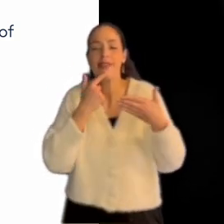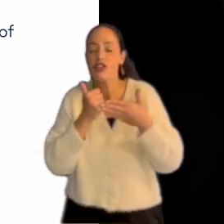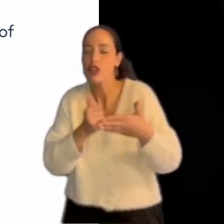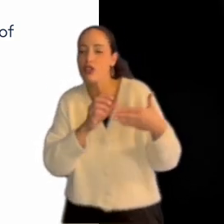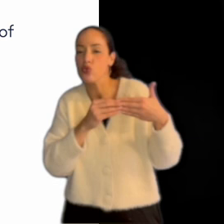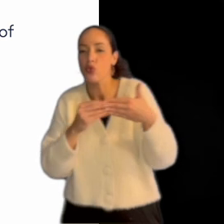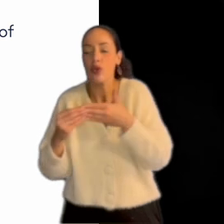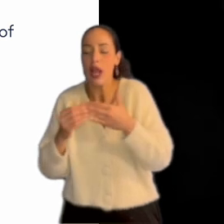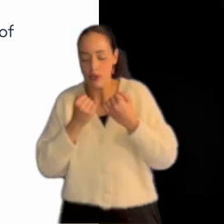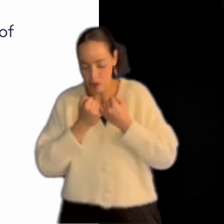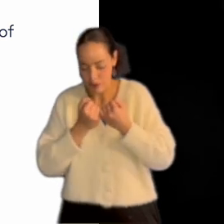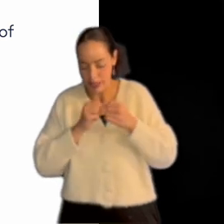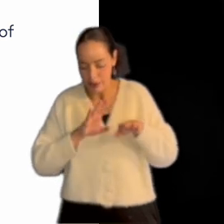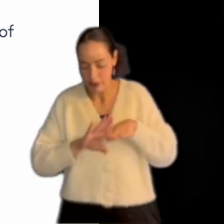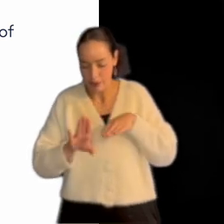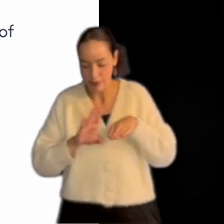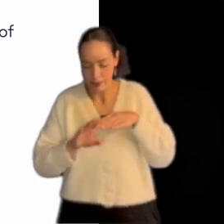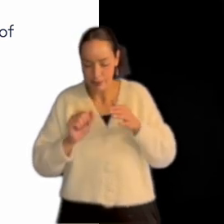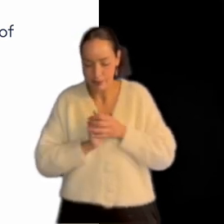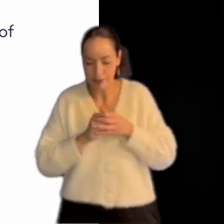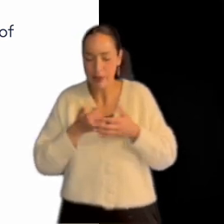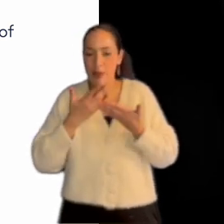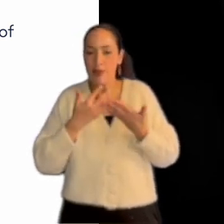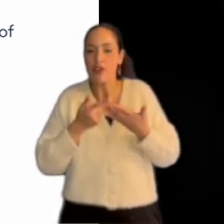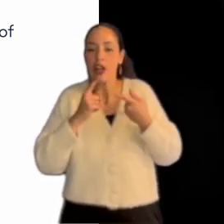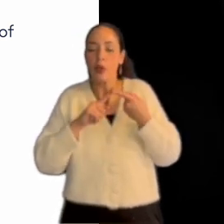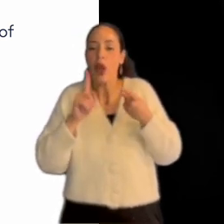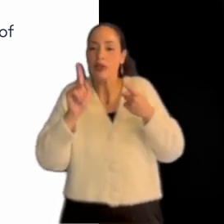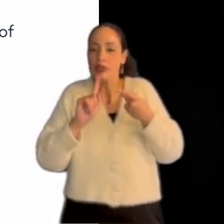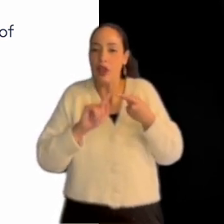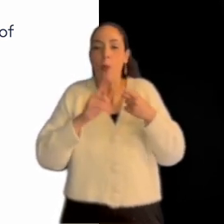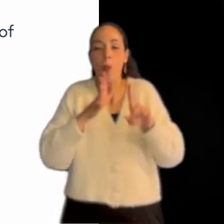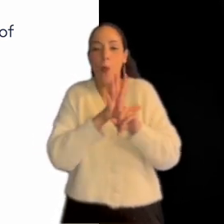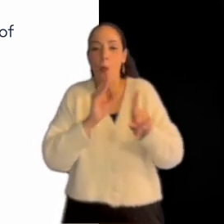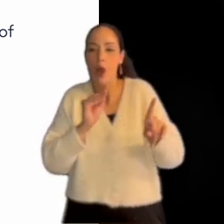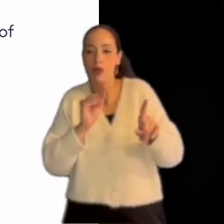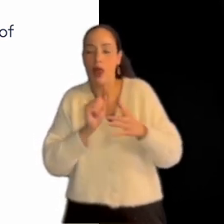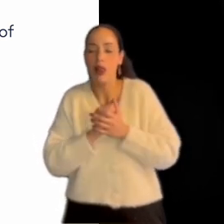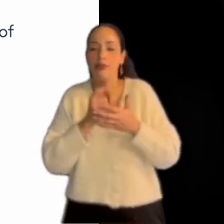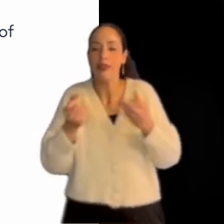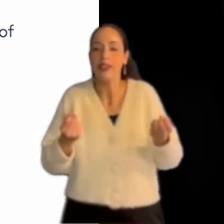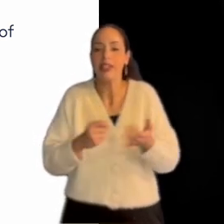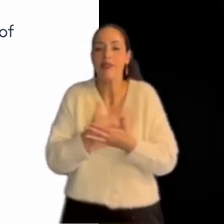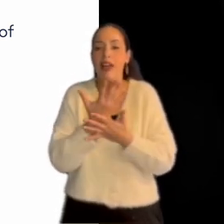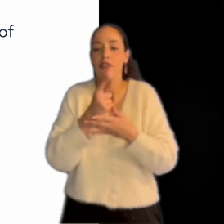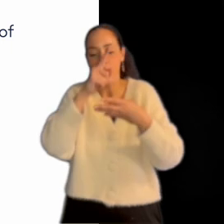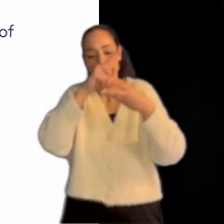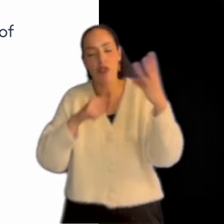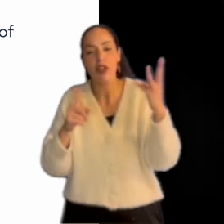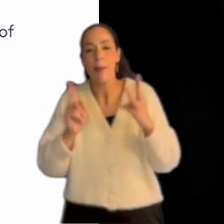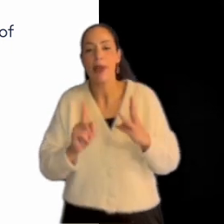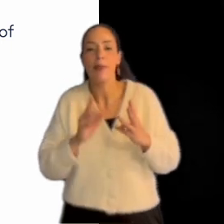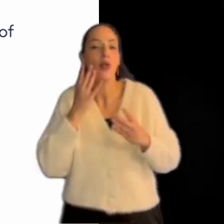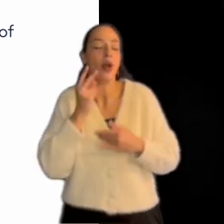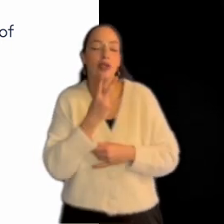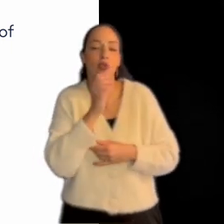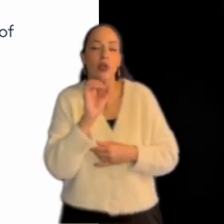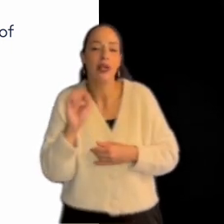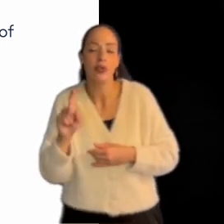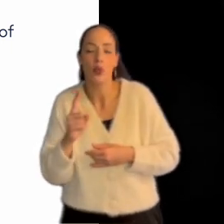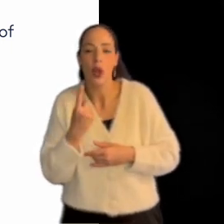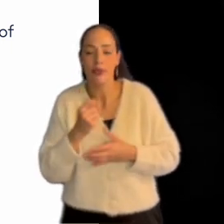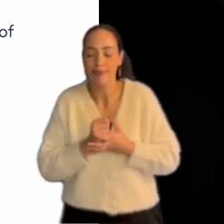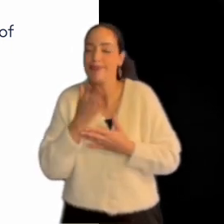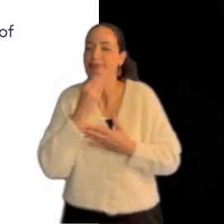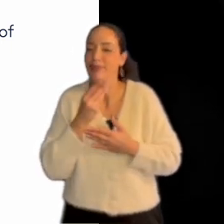Gary Rolfe, Dawn Freshwater and Melanie Jasper in 2001, and I've used it frequently when teaching student nurses. I've since